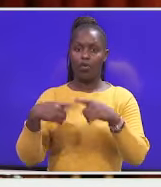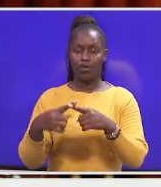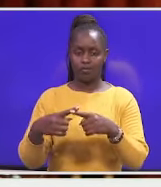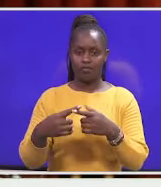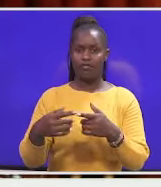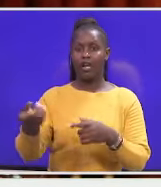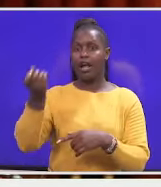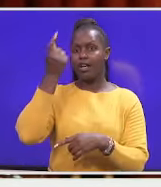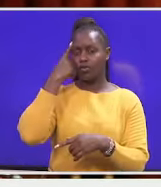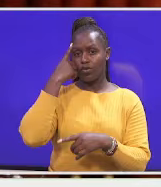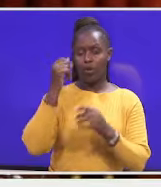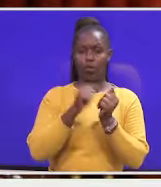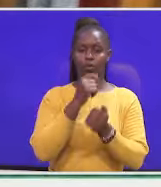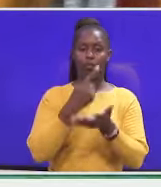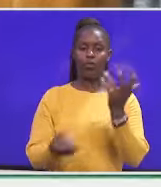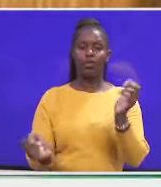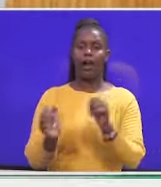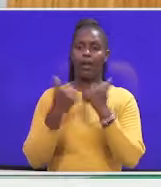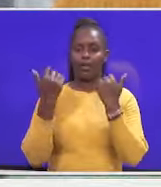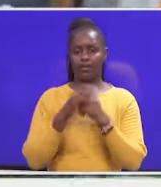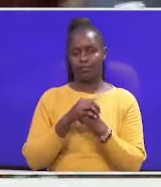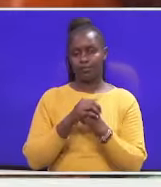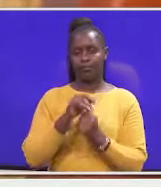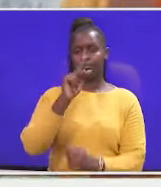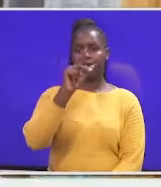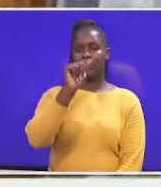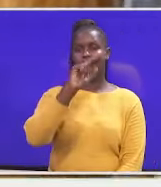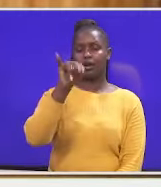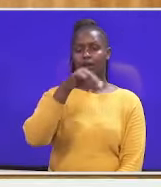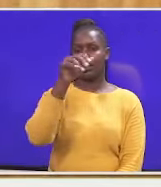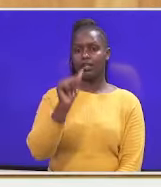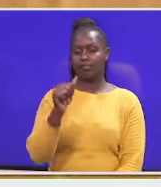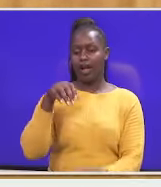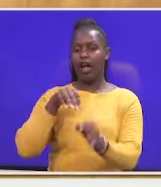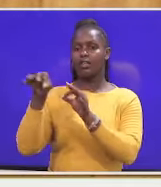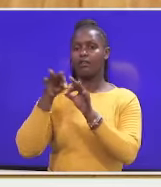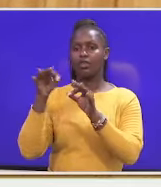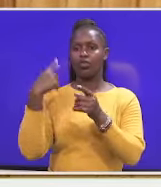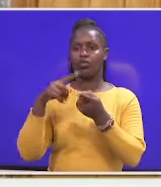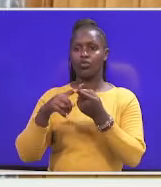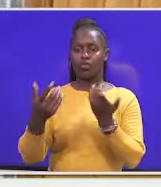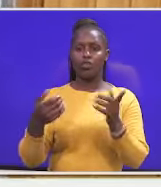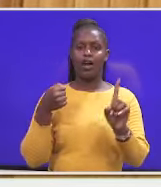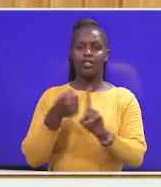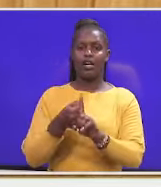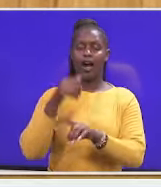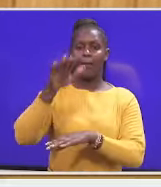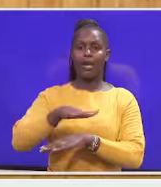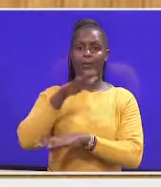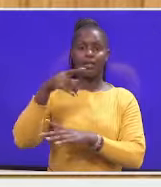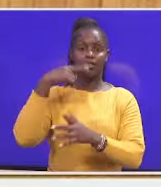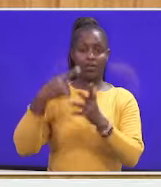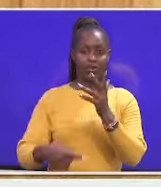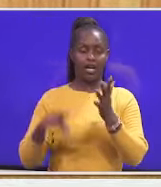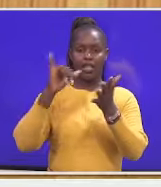relation to what happened. Kanja akijutia tukio hilo la waandamanaji kuvamia bunge, akisema licha ya kuwa